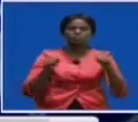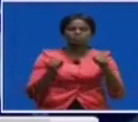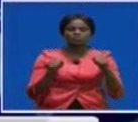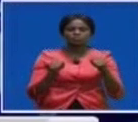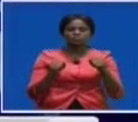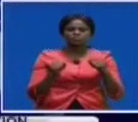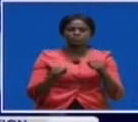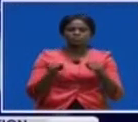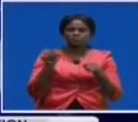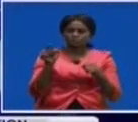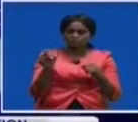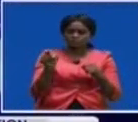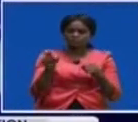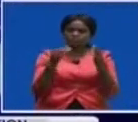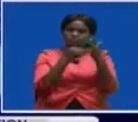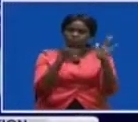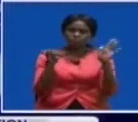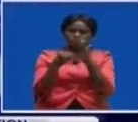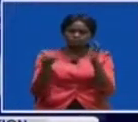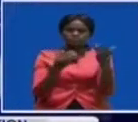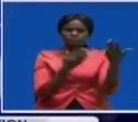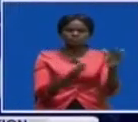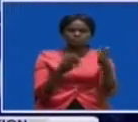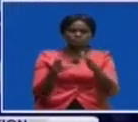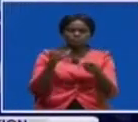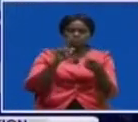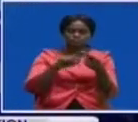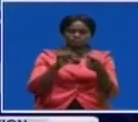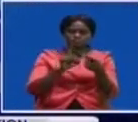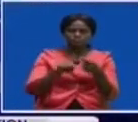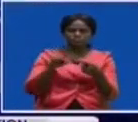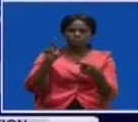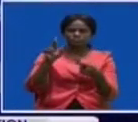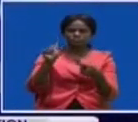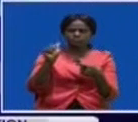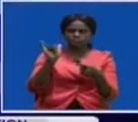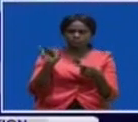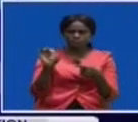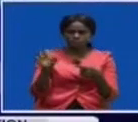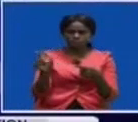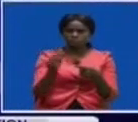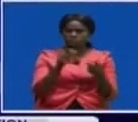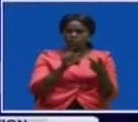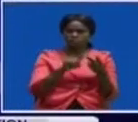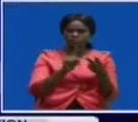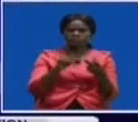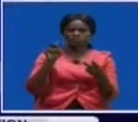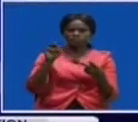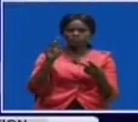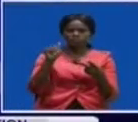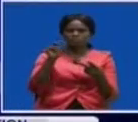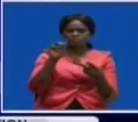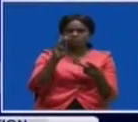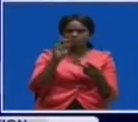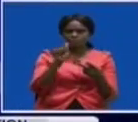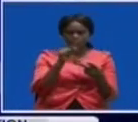Officer Chris Vermelin identified the deceased as Ray Mungo 32, Bartholomeo Mwamba 30